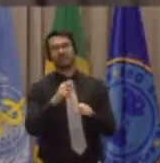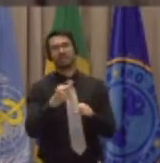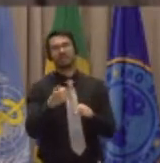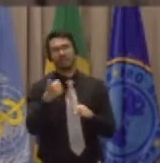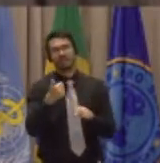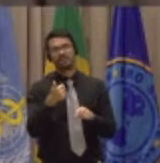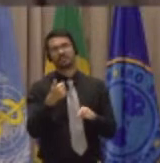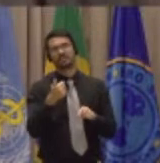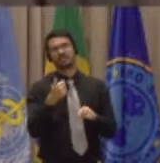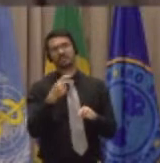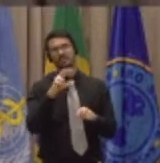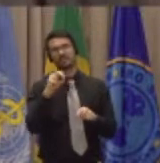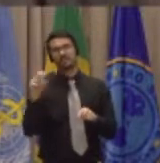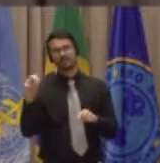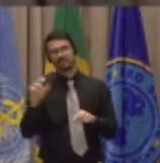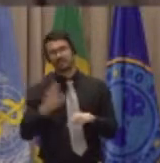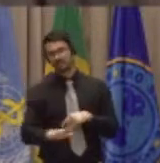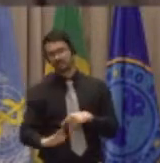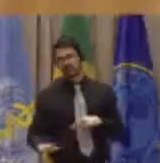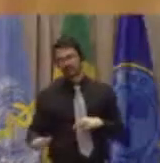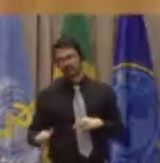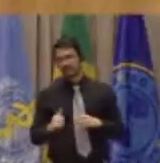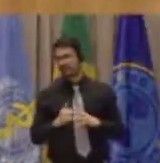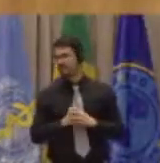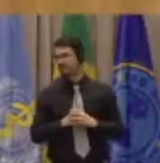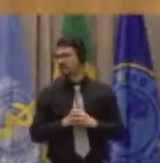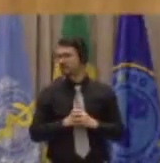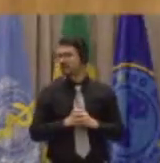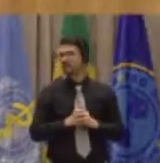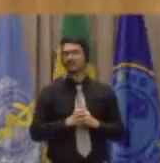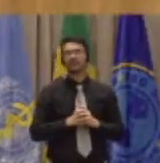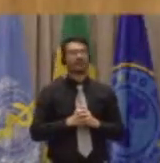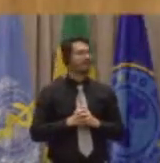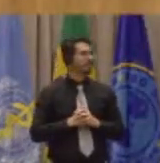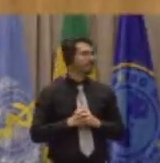almost 500 children.